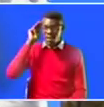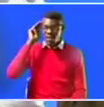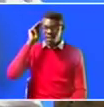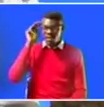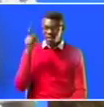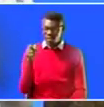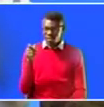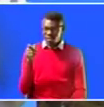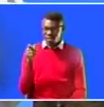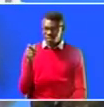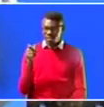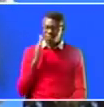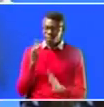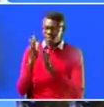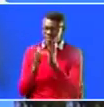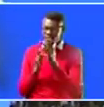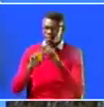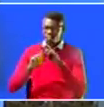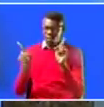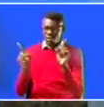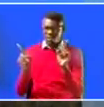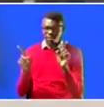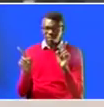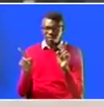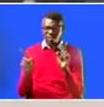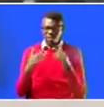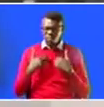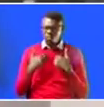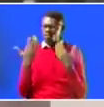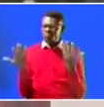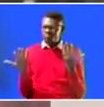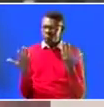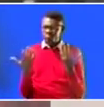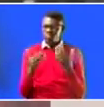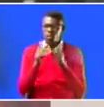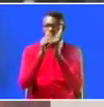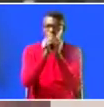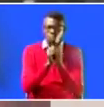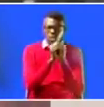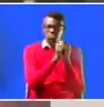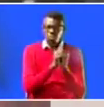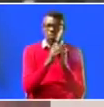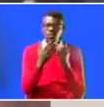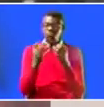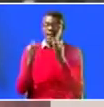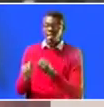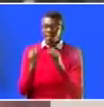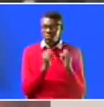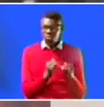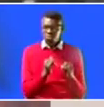to Jesus and all that. But there are people who are looking like I'm worshipping the devil, like it's idol worship to